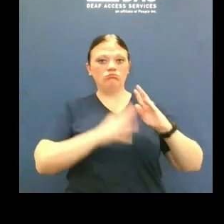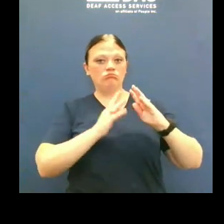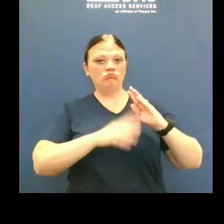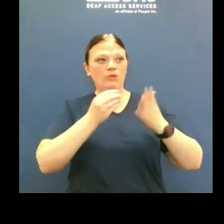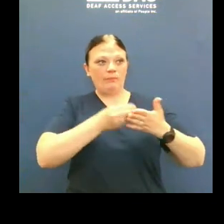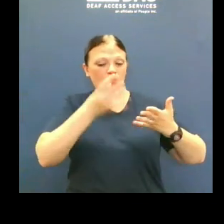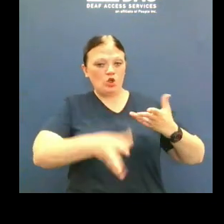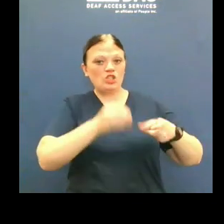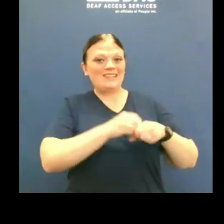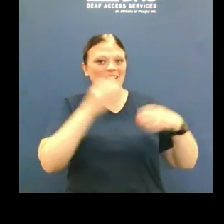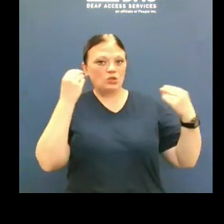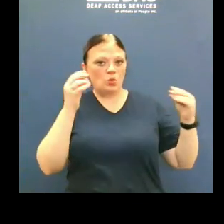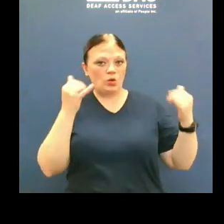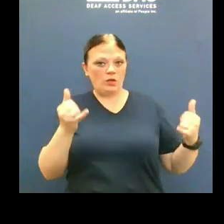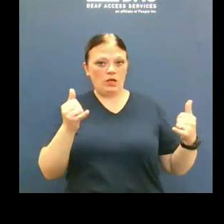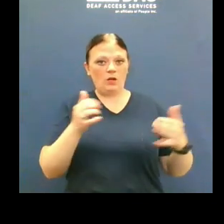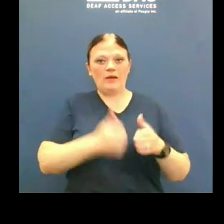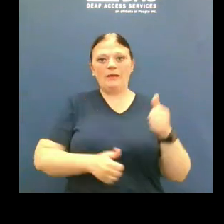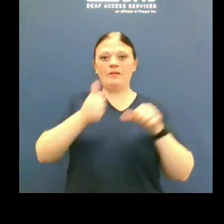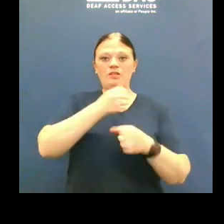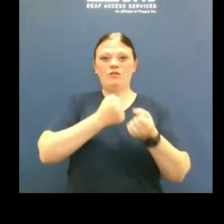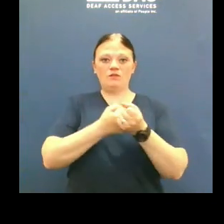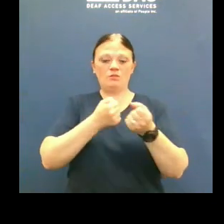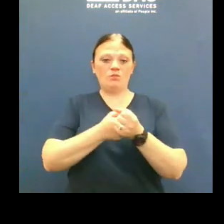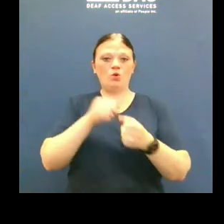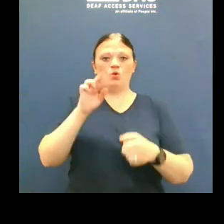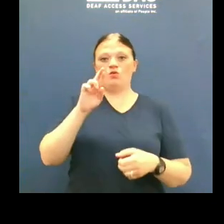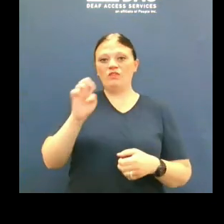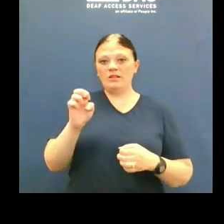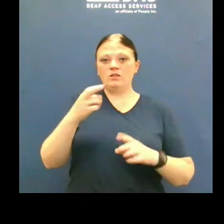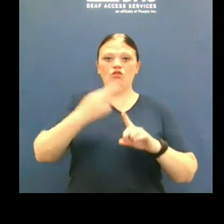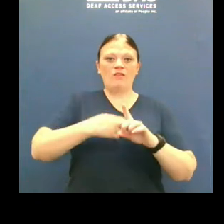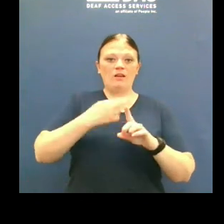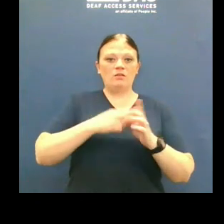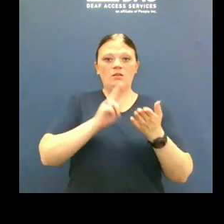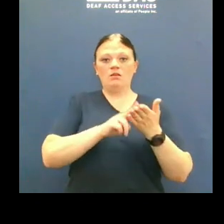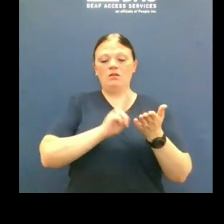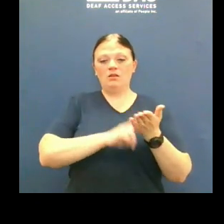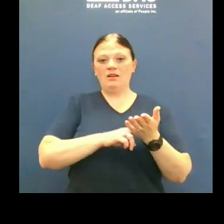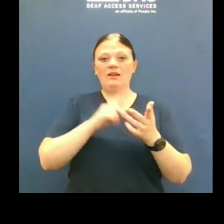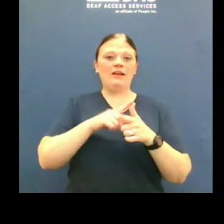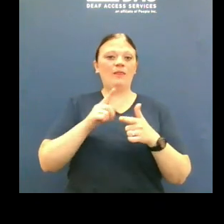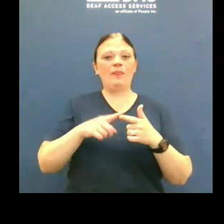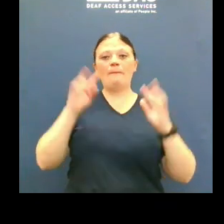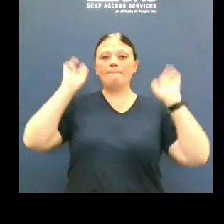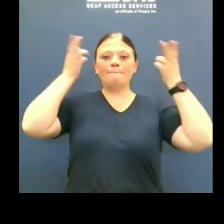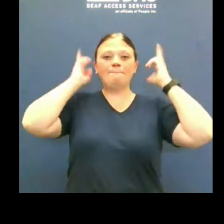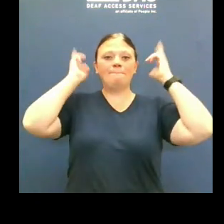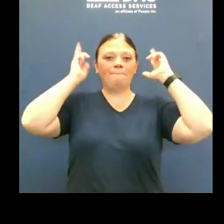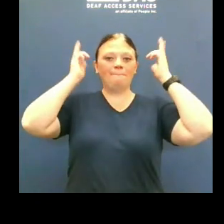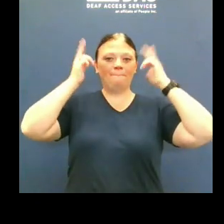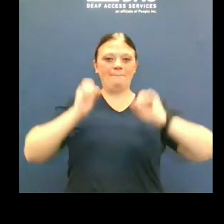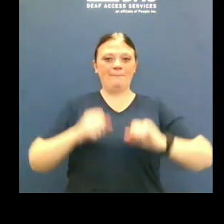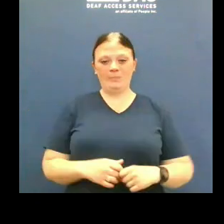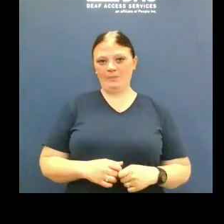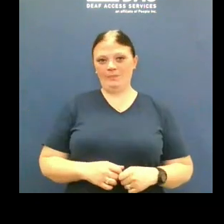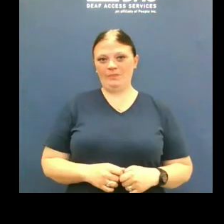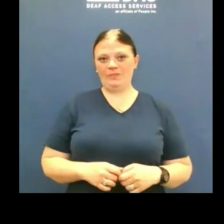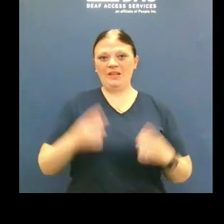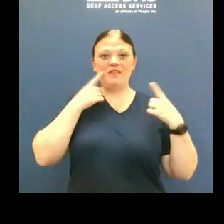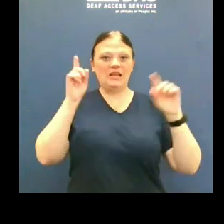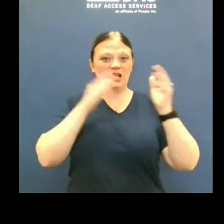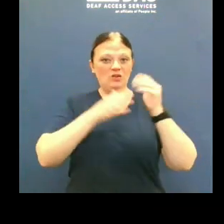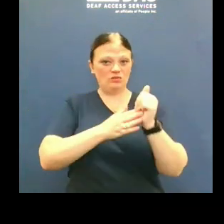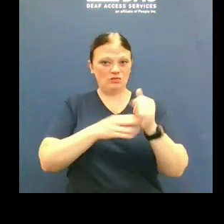purchase in store now. Administrative support, real estate, rental and leasing, and then barbers and salons. And then they announced the guidance